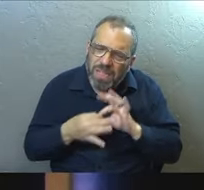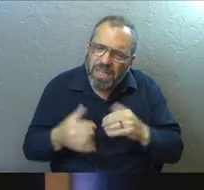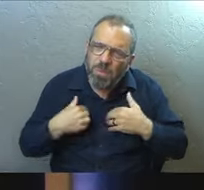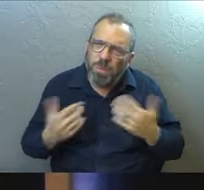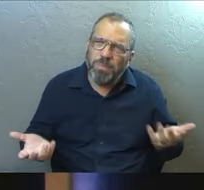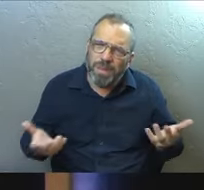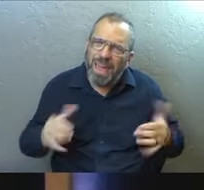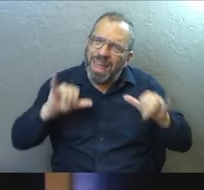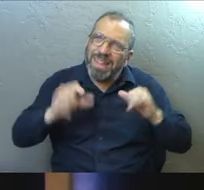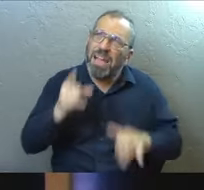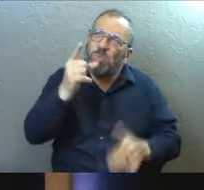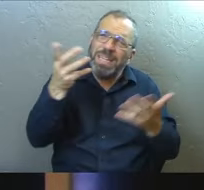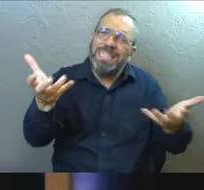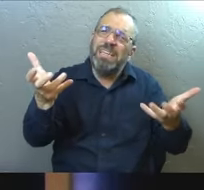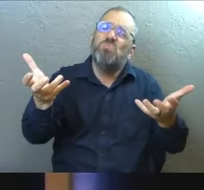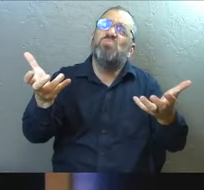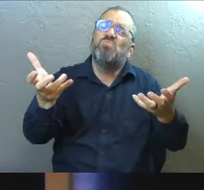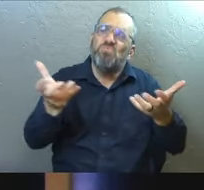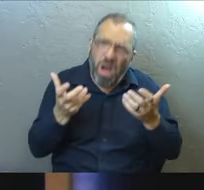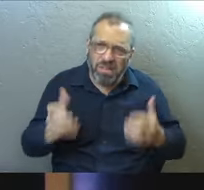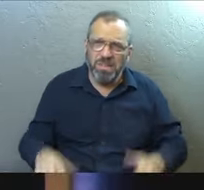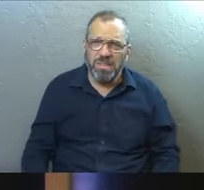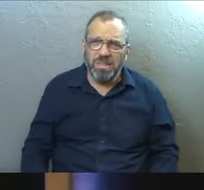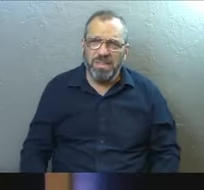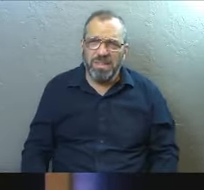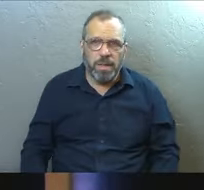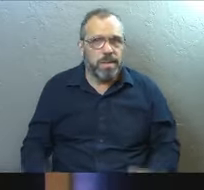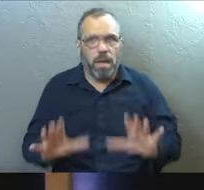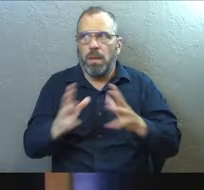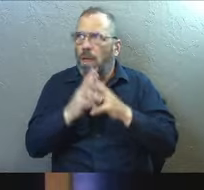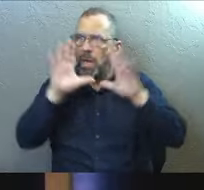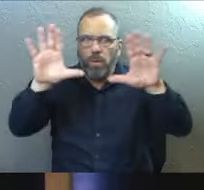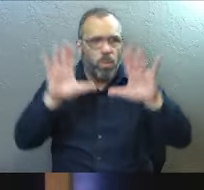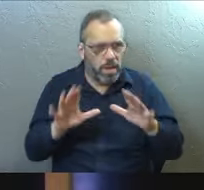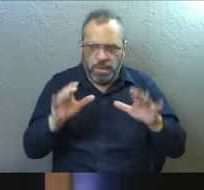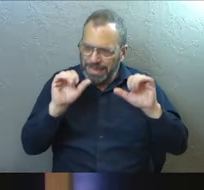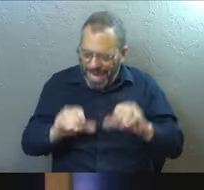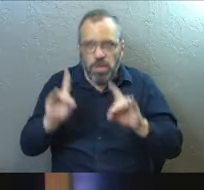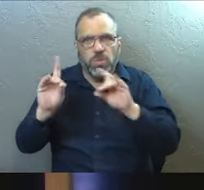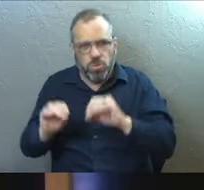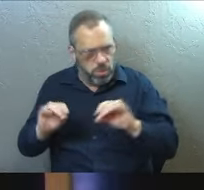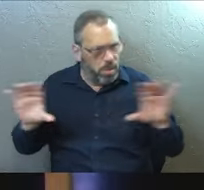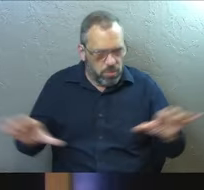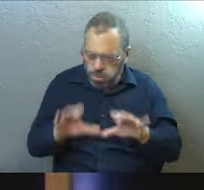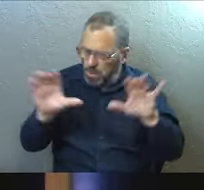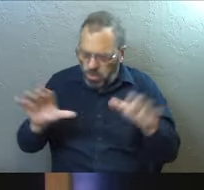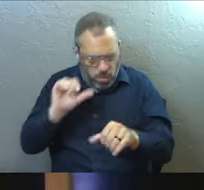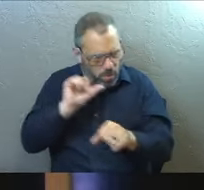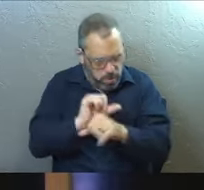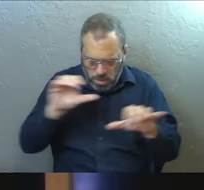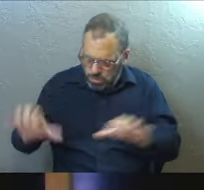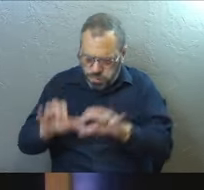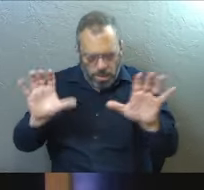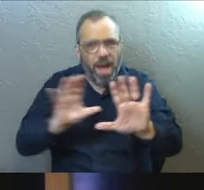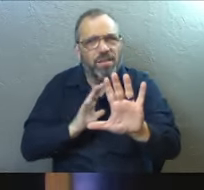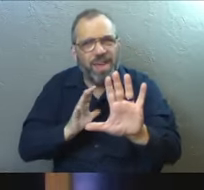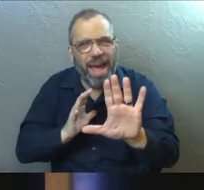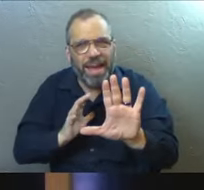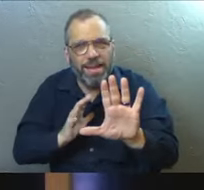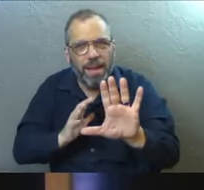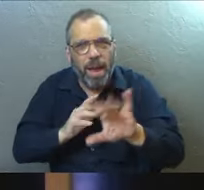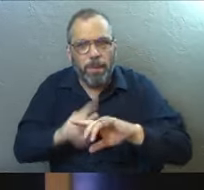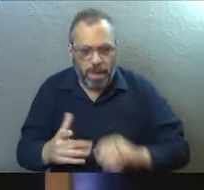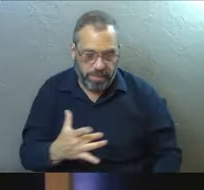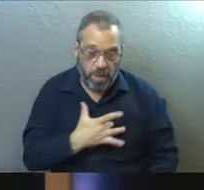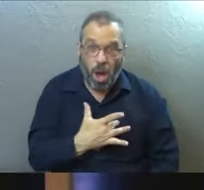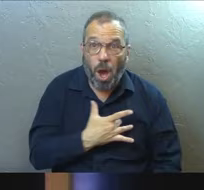connected. That's what he wants. And there are all sorts of wonderful things we can do and wonderful works that we should be doing as Christians,